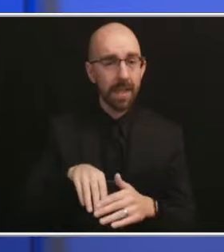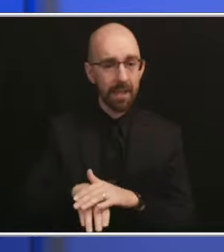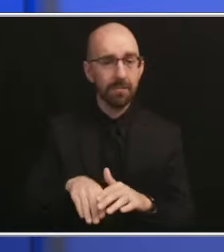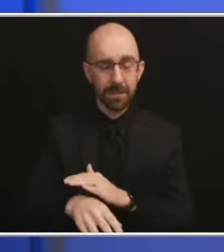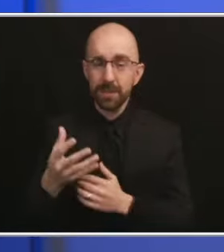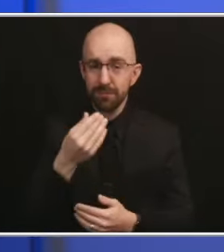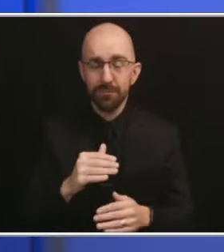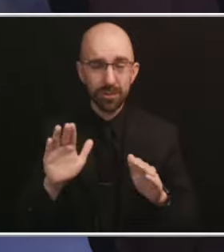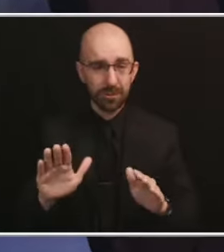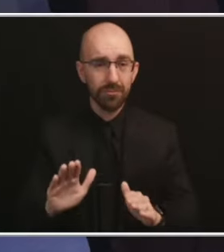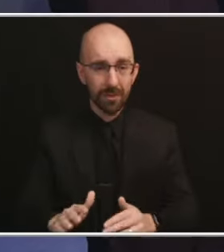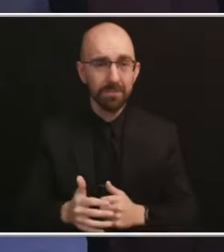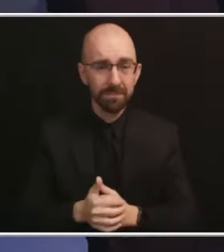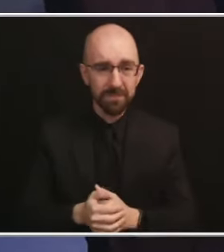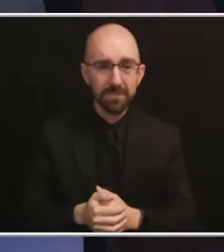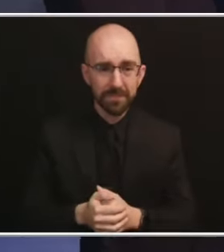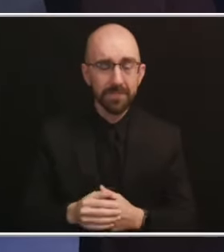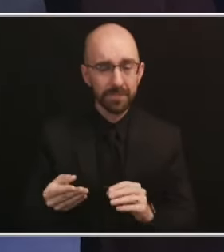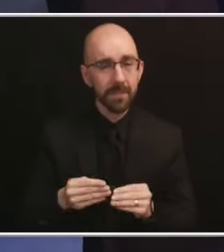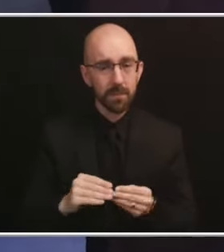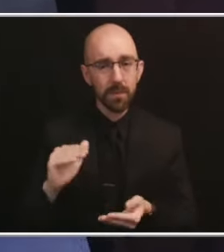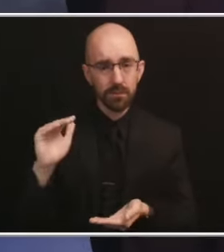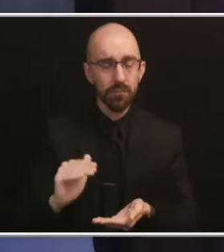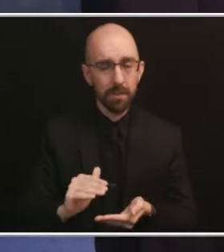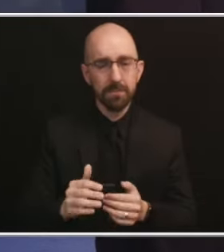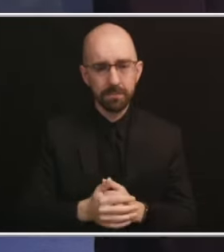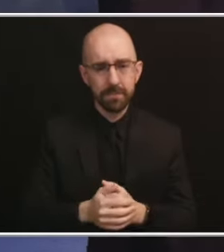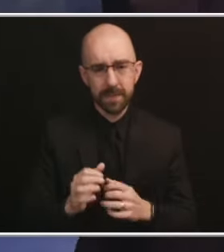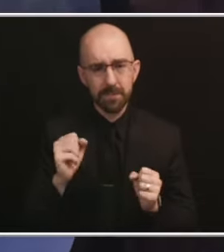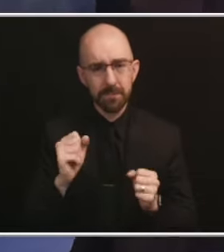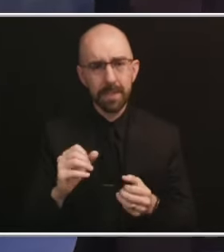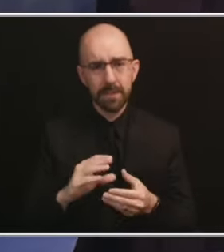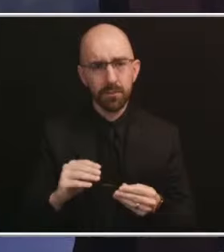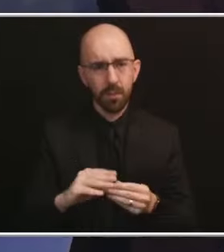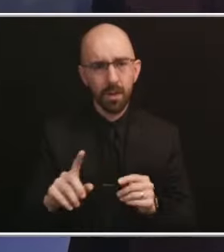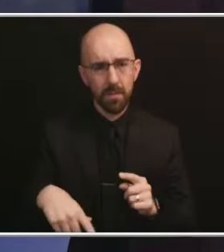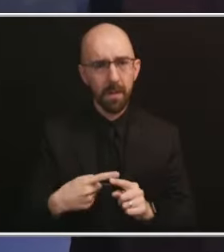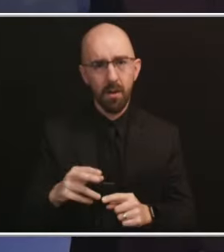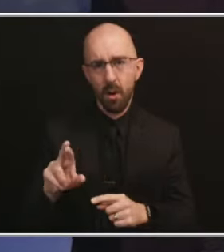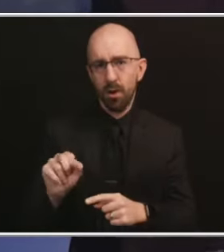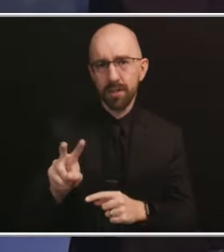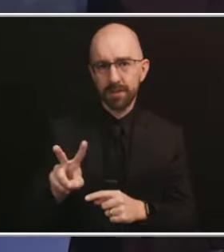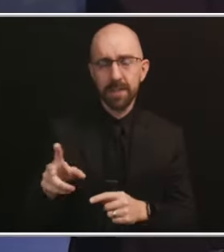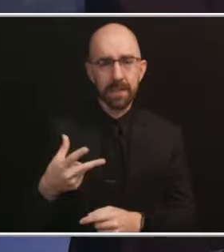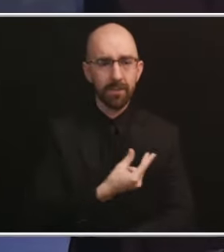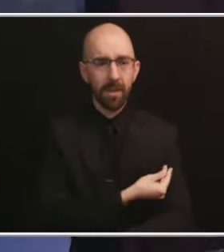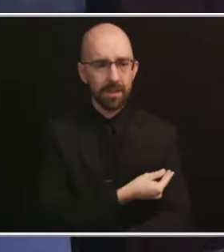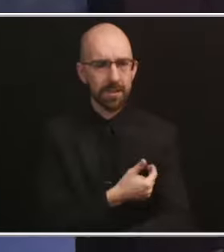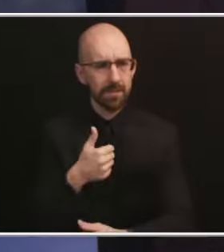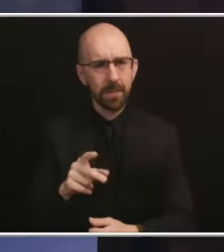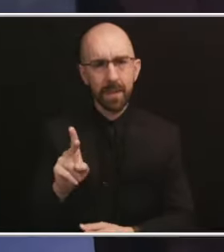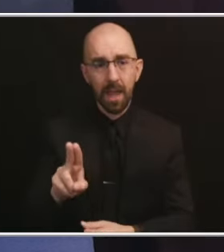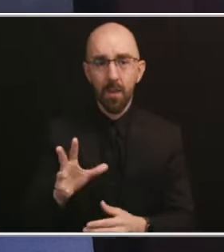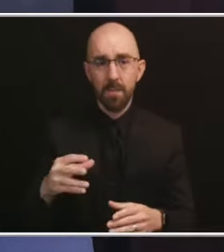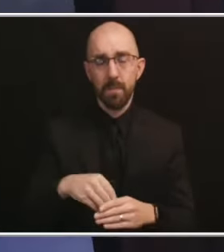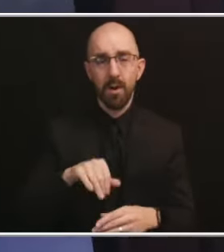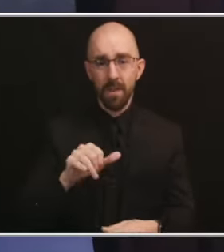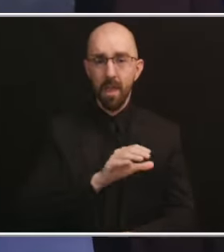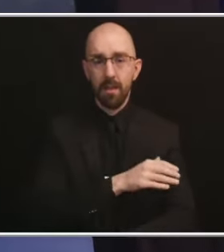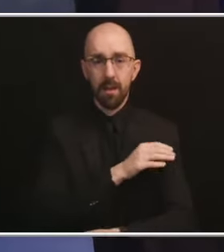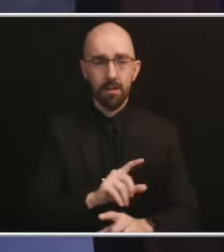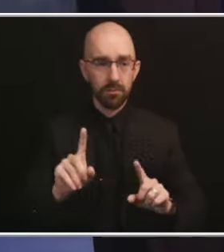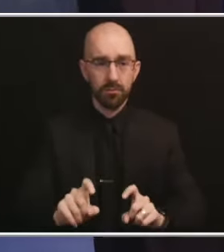numbers dropped a Yep, lot, I think. pretty great. So. It's a pretty amazing story about the RSV vaccine. Yeah. It really is. And you know, the KU was part of that clinical trial, so it was pretty. It